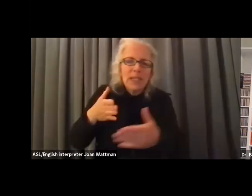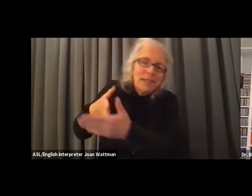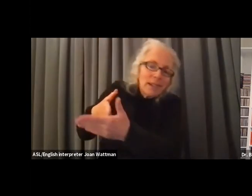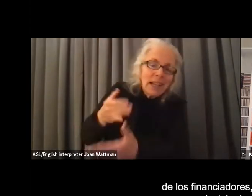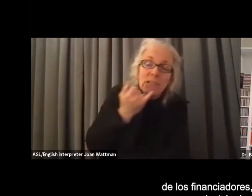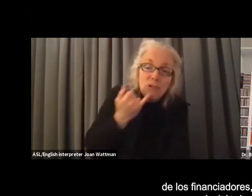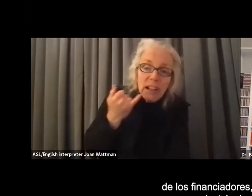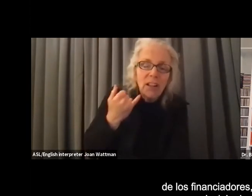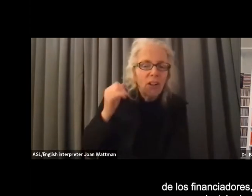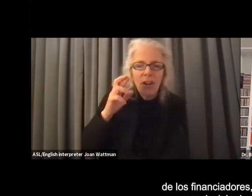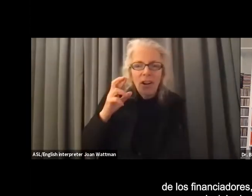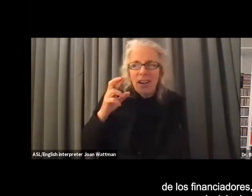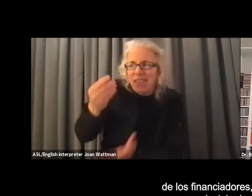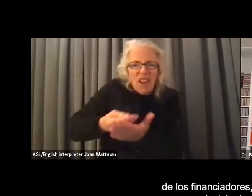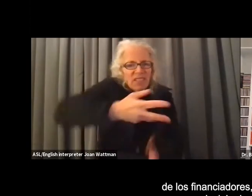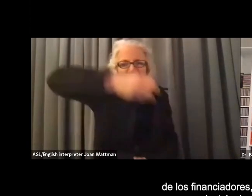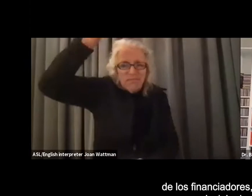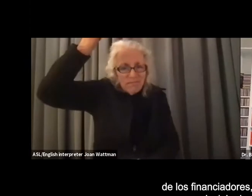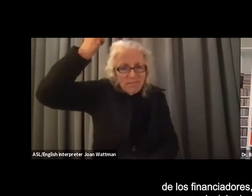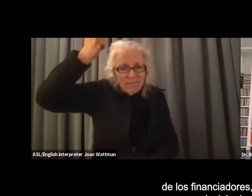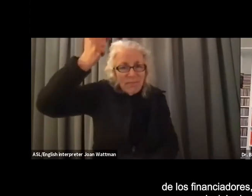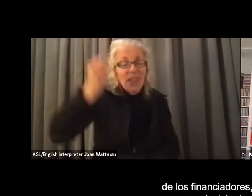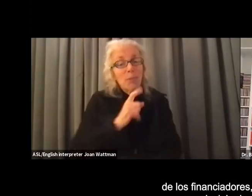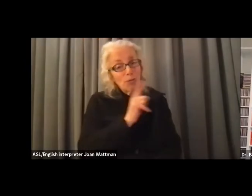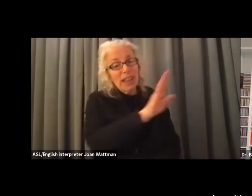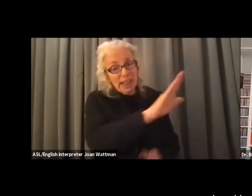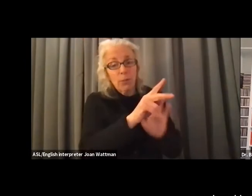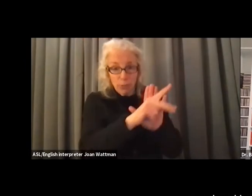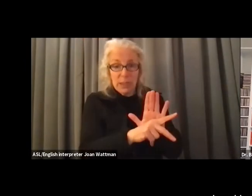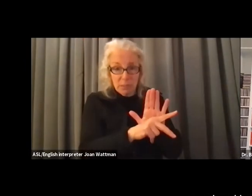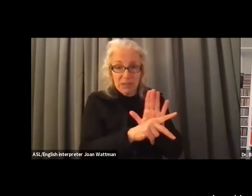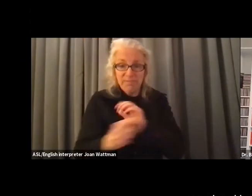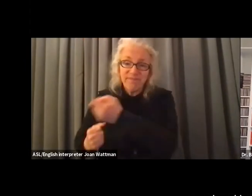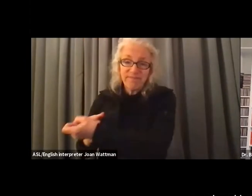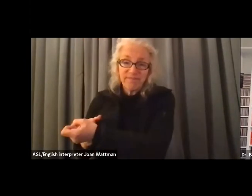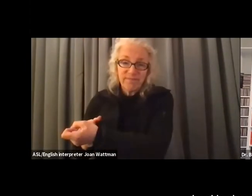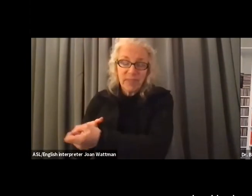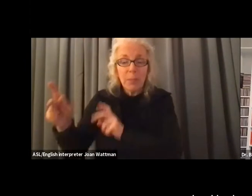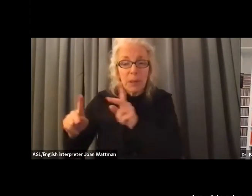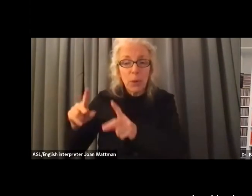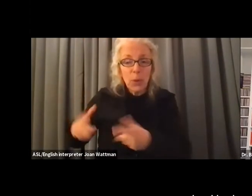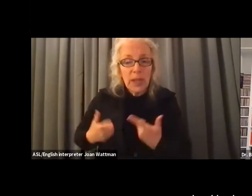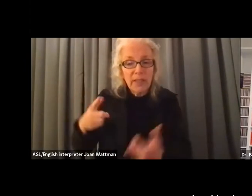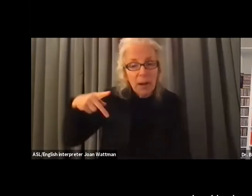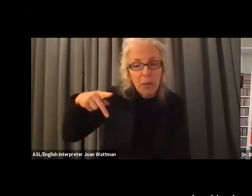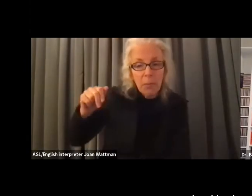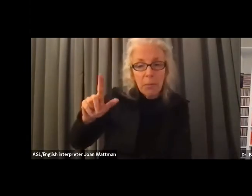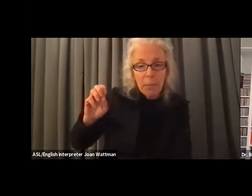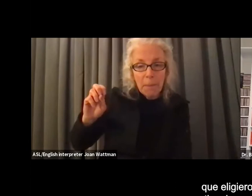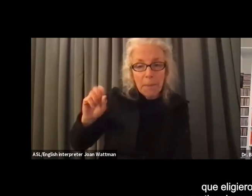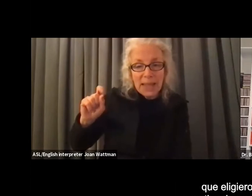hits from funders, but indeed a principled stand in solidarity with the Palestinian people has been the path